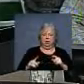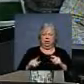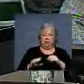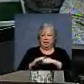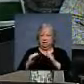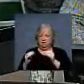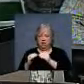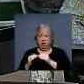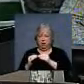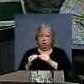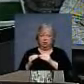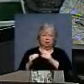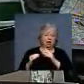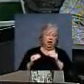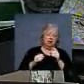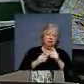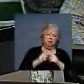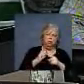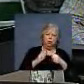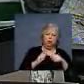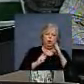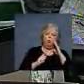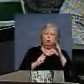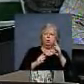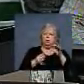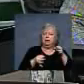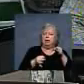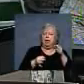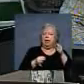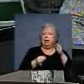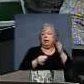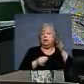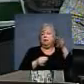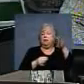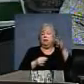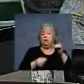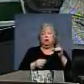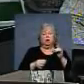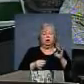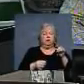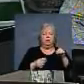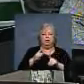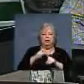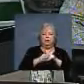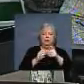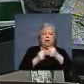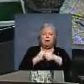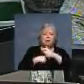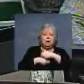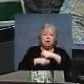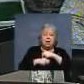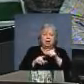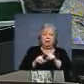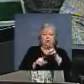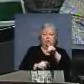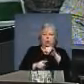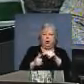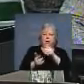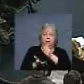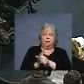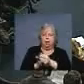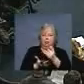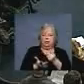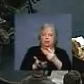and also for what we're going to do in the future, that if this comes up every time as a maneuver to stop something, we're going to be in real